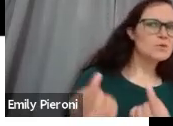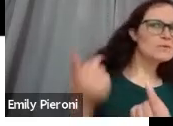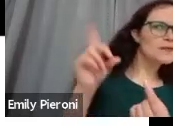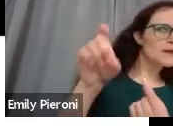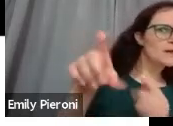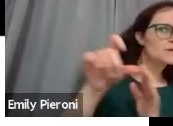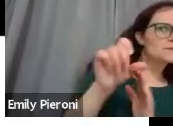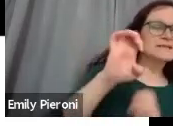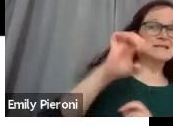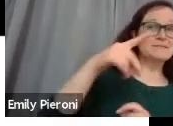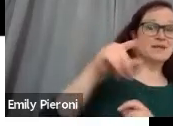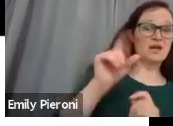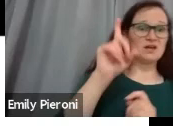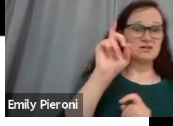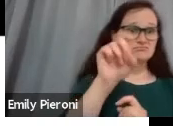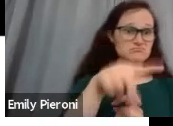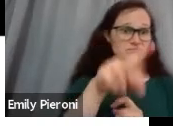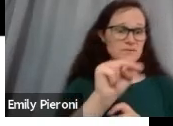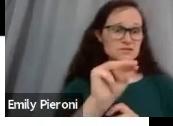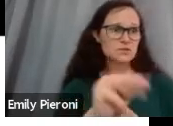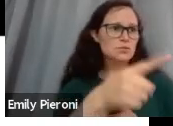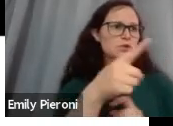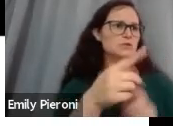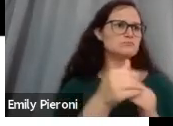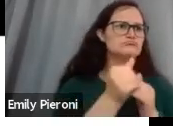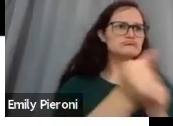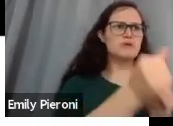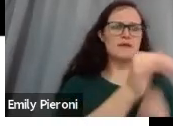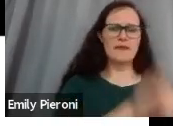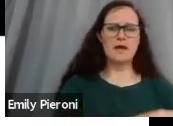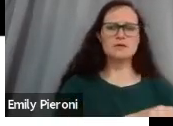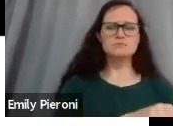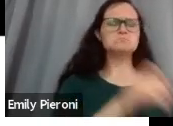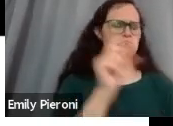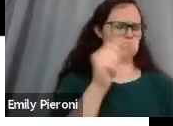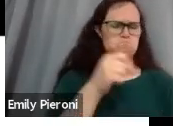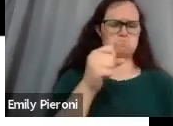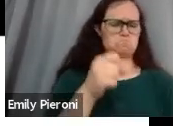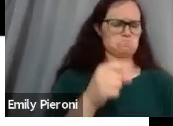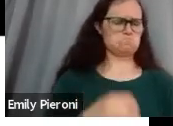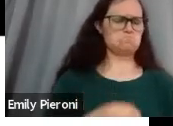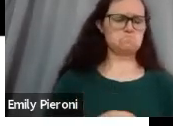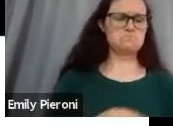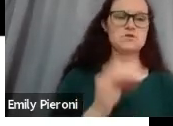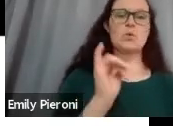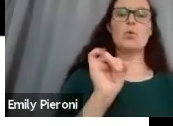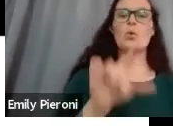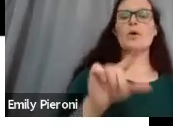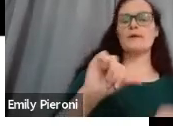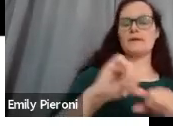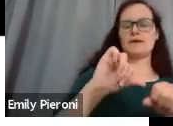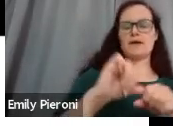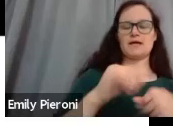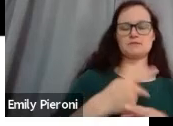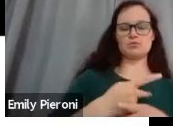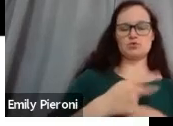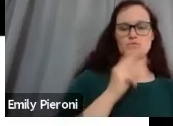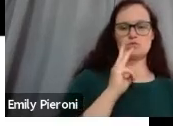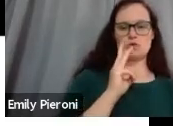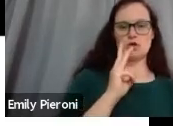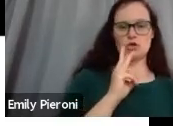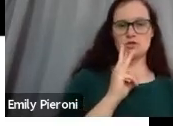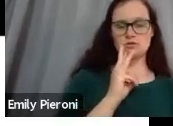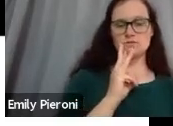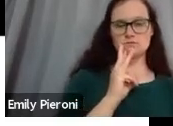with the Groundwater Protection Council on the reuse of oil and gas produced water for